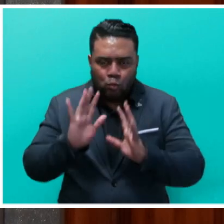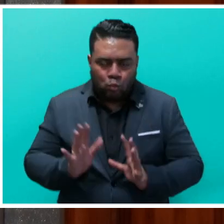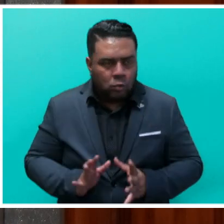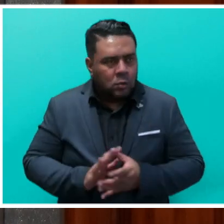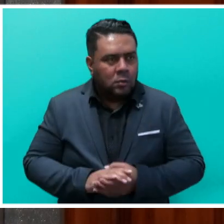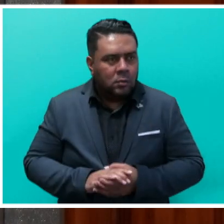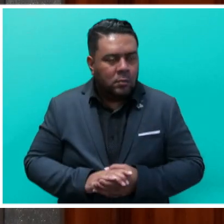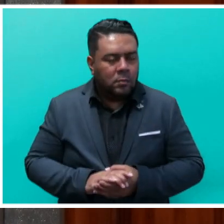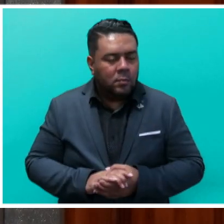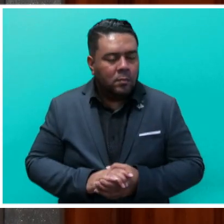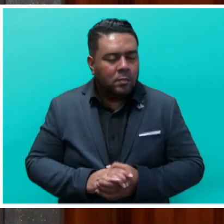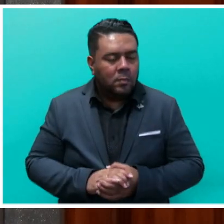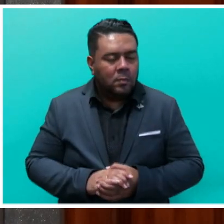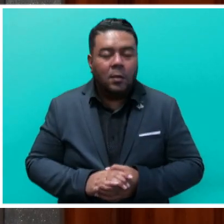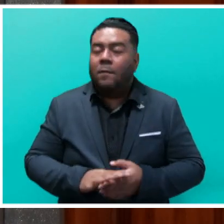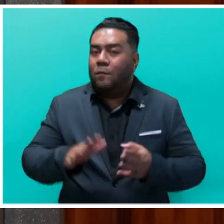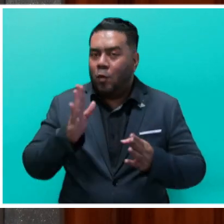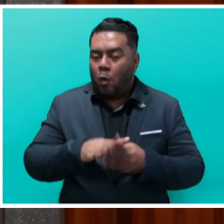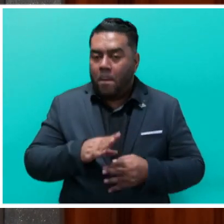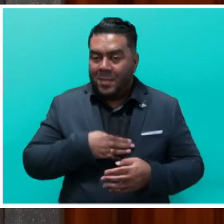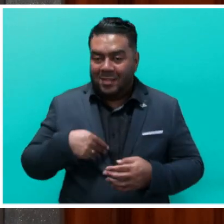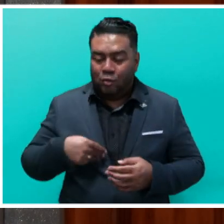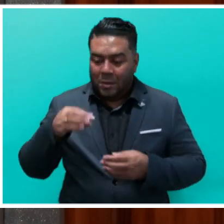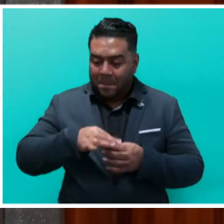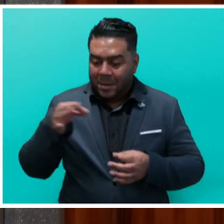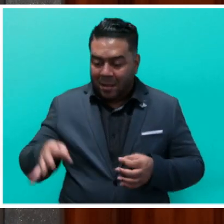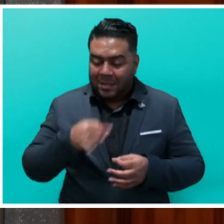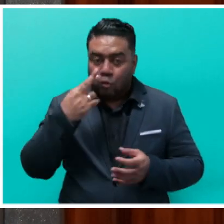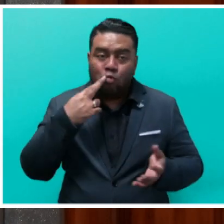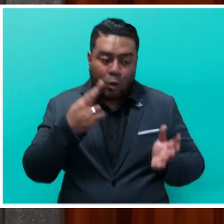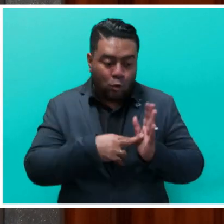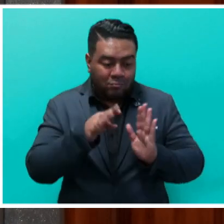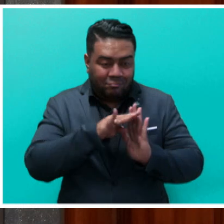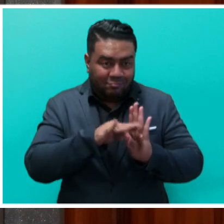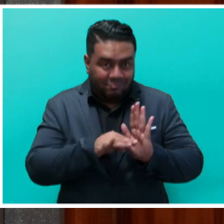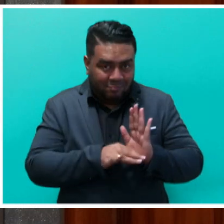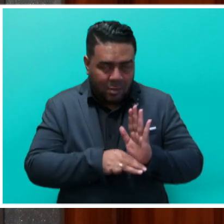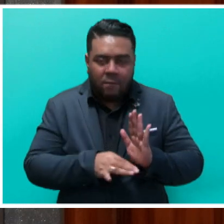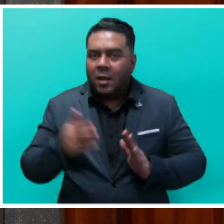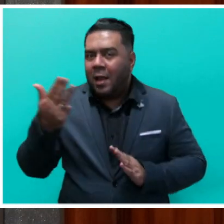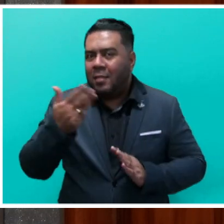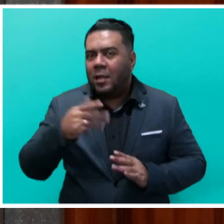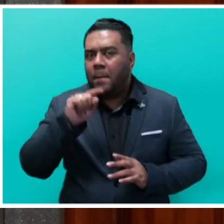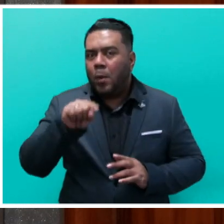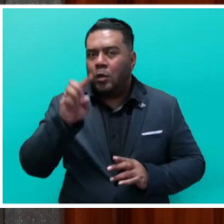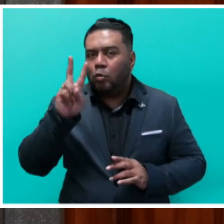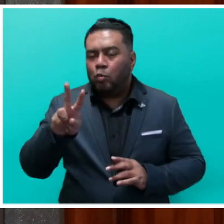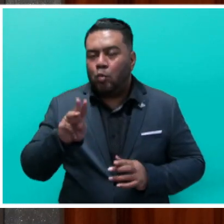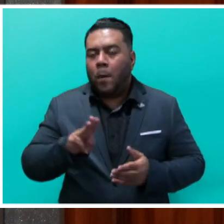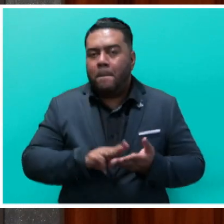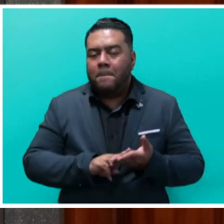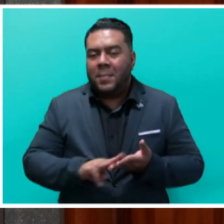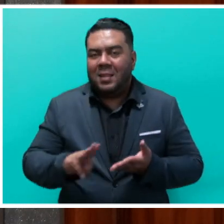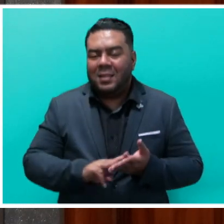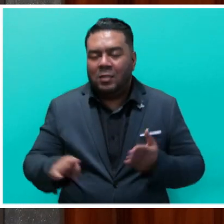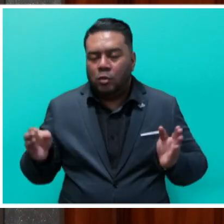according to the Ministry's planting records, the total number of trees planted so far is around 19.2 million trees. Out